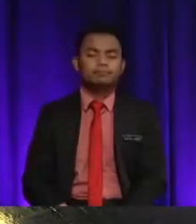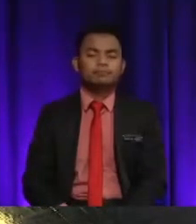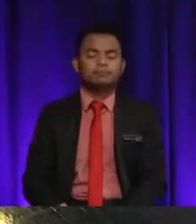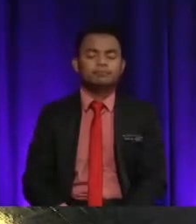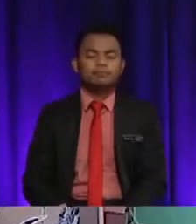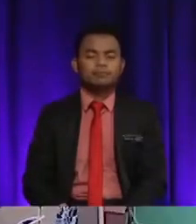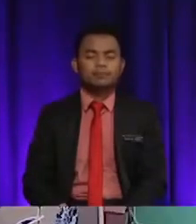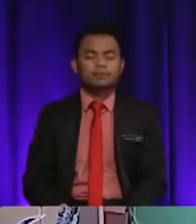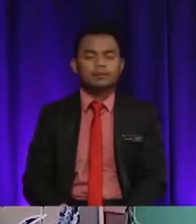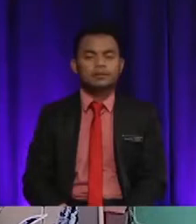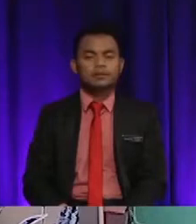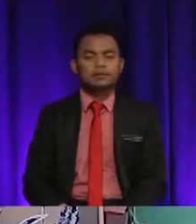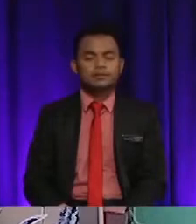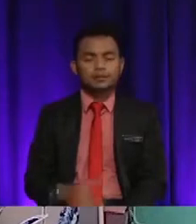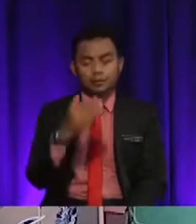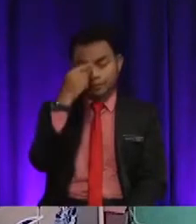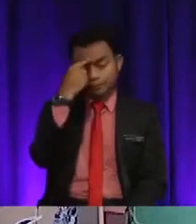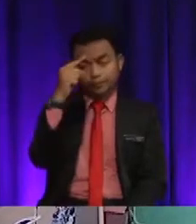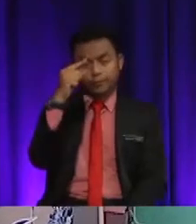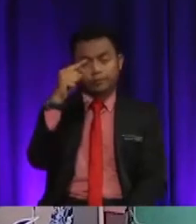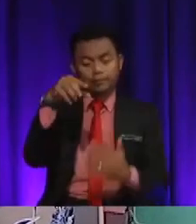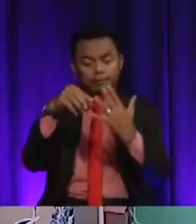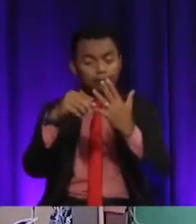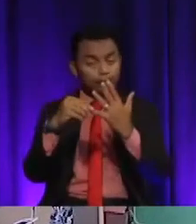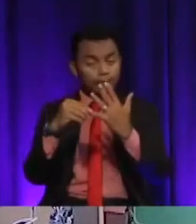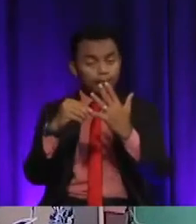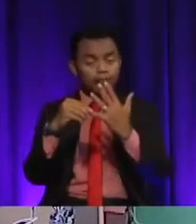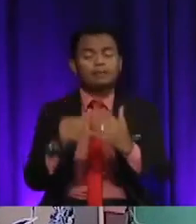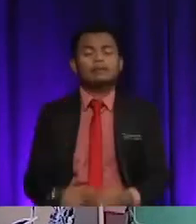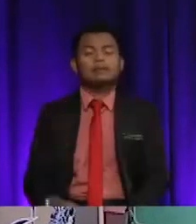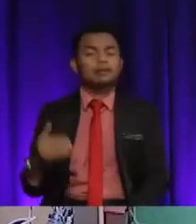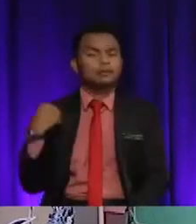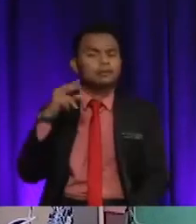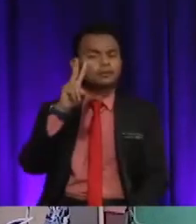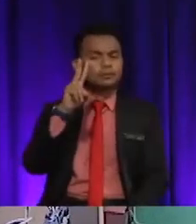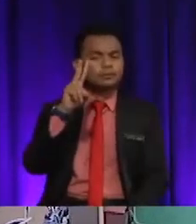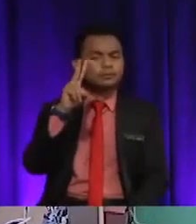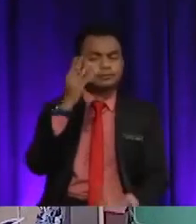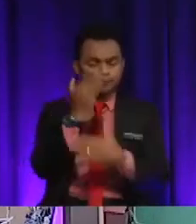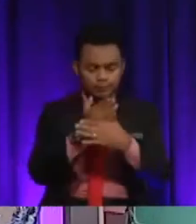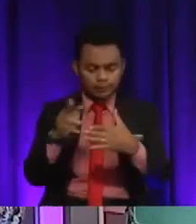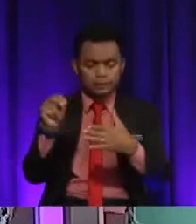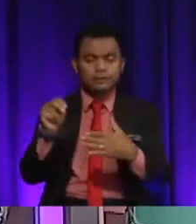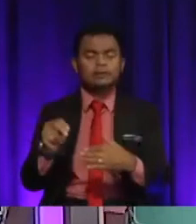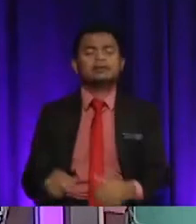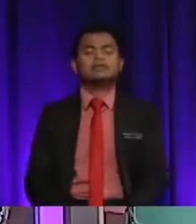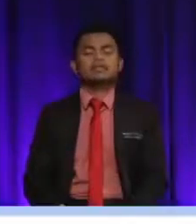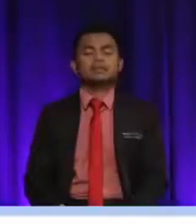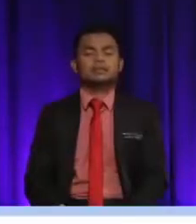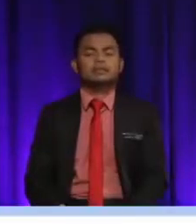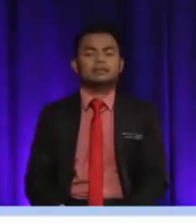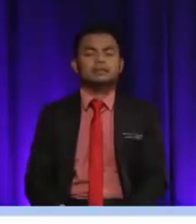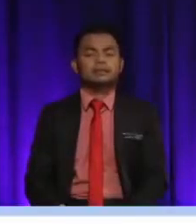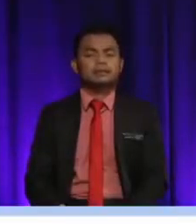Next, for part 5, there's 2 sections to this part. The first part would be, there would be